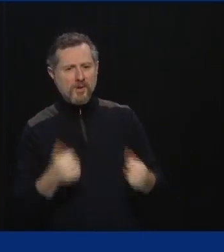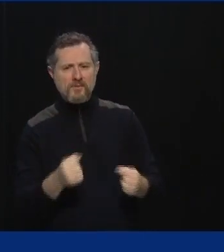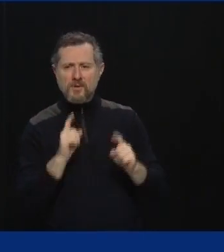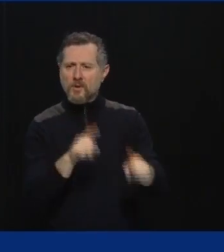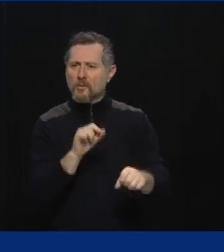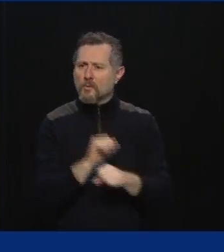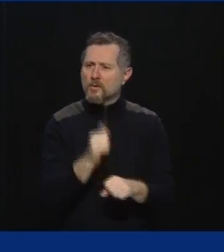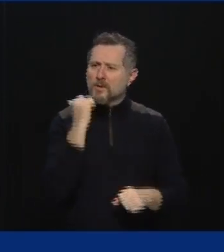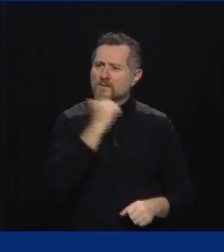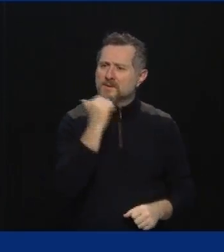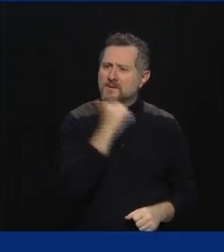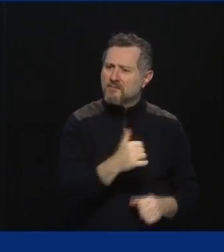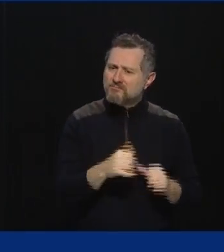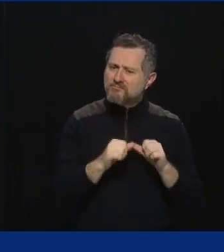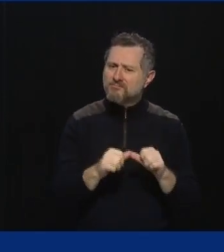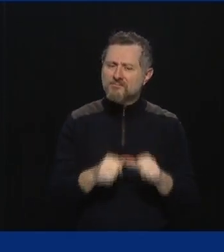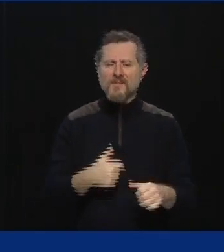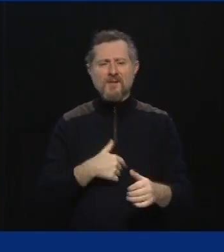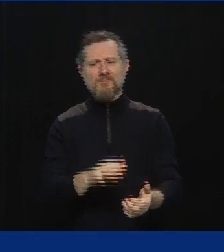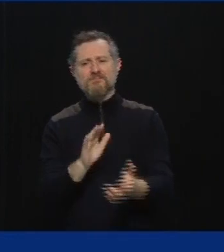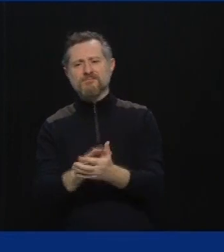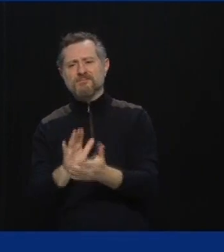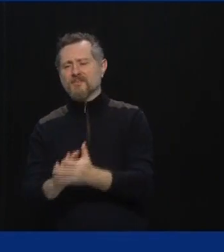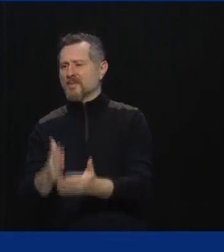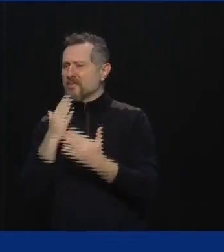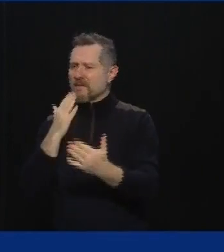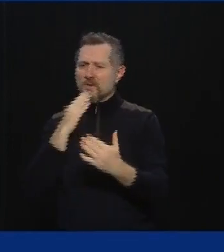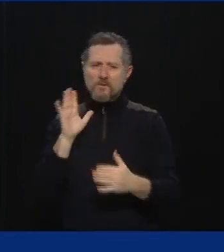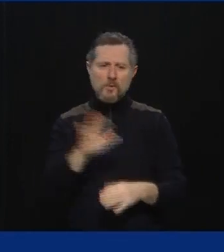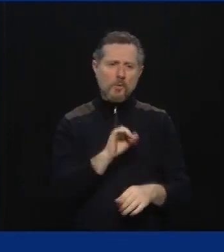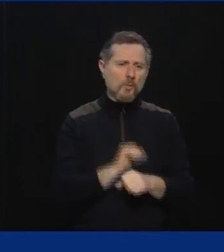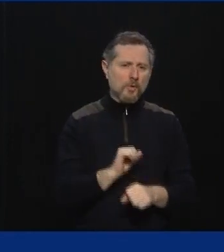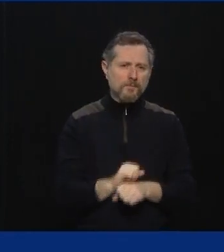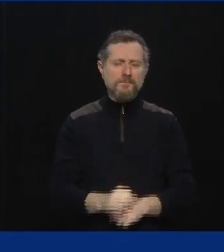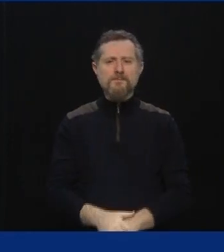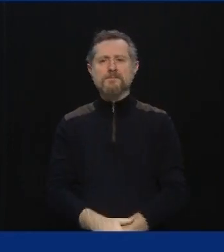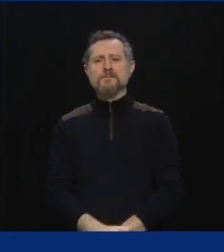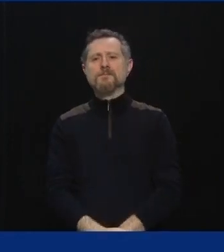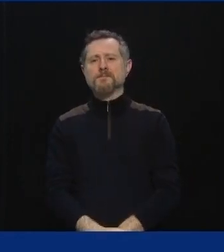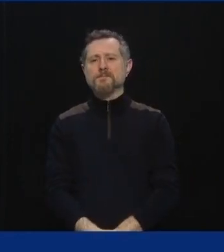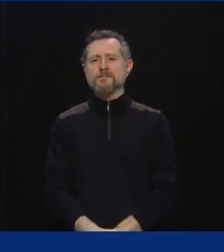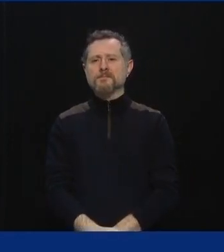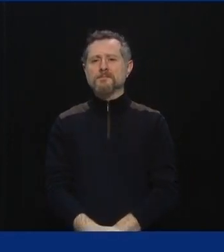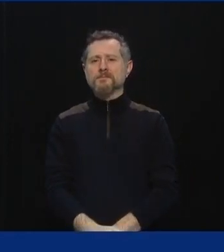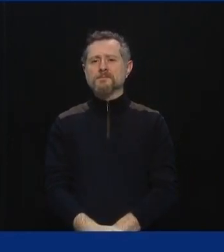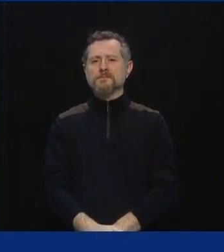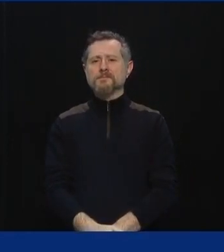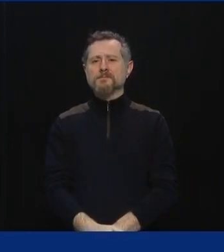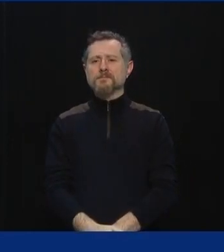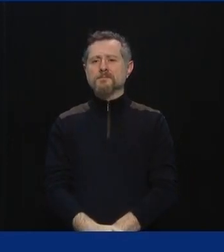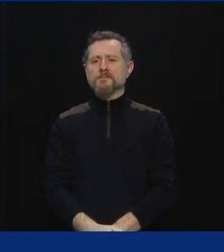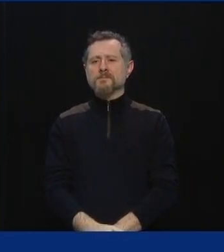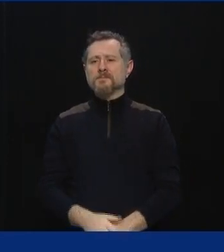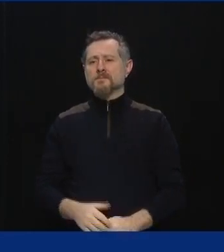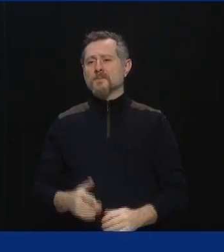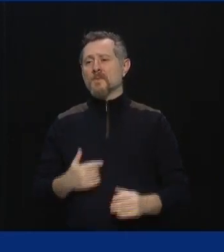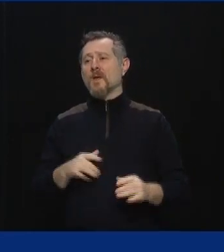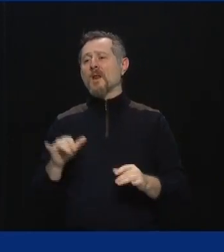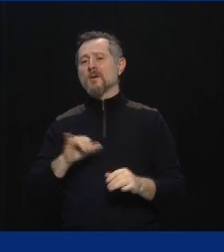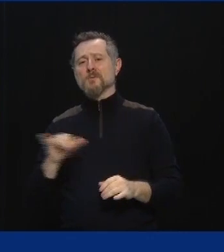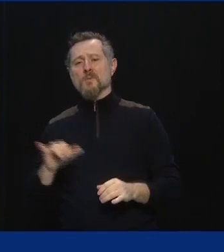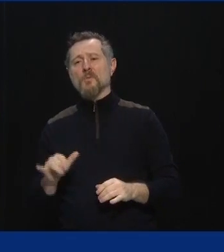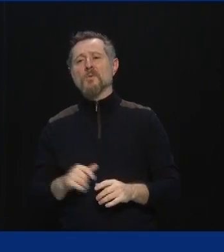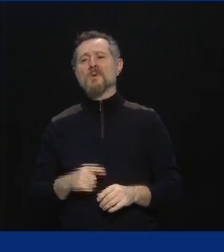to them, I'm forever grateful for what they've done. And also, what this city deserves after